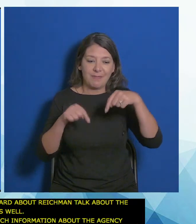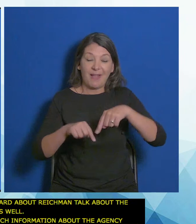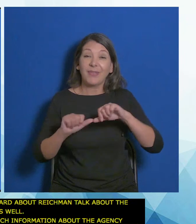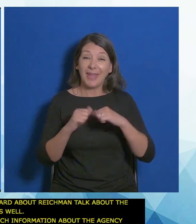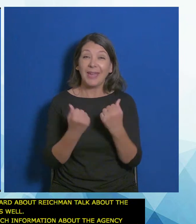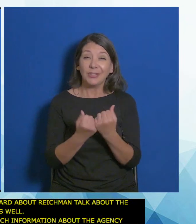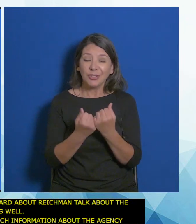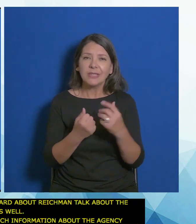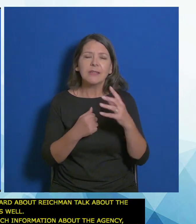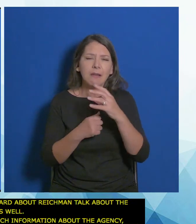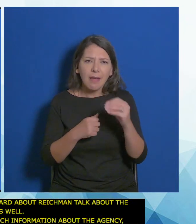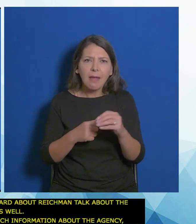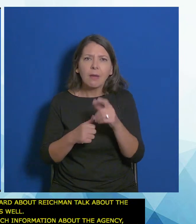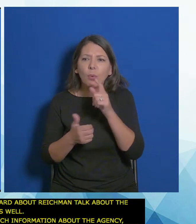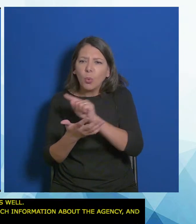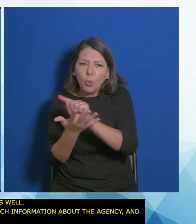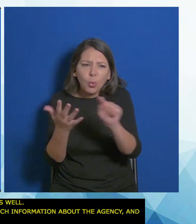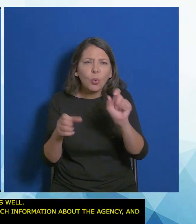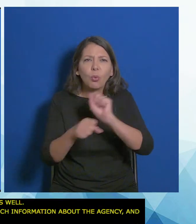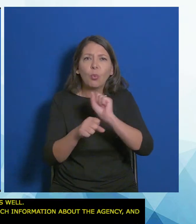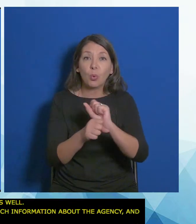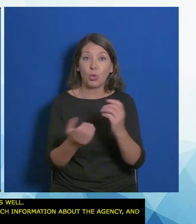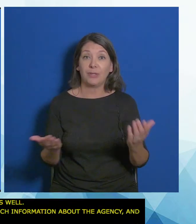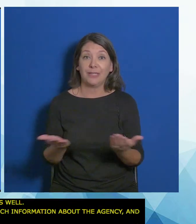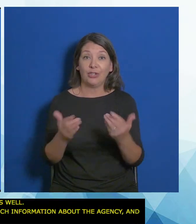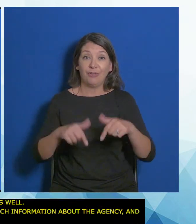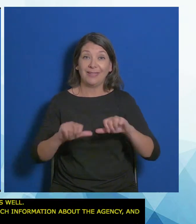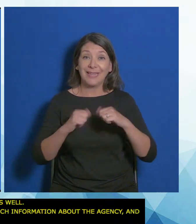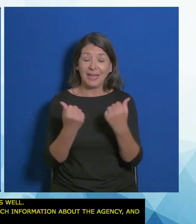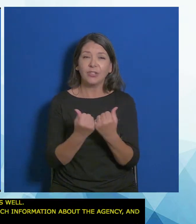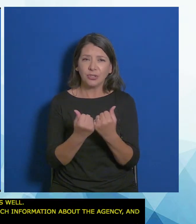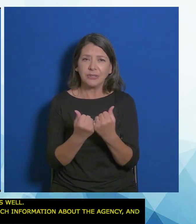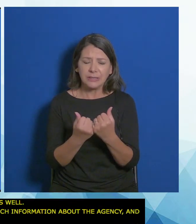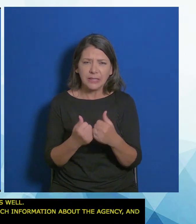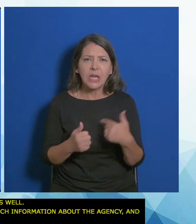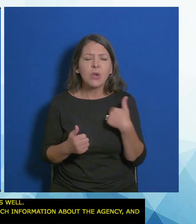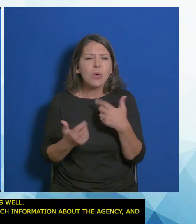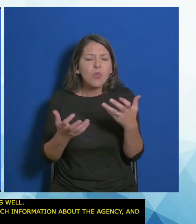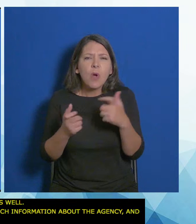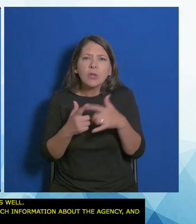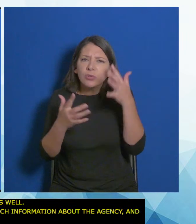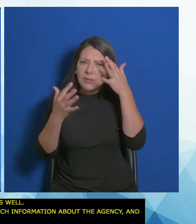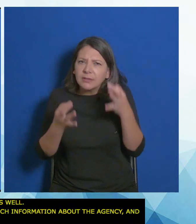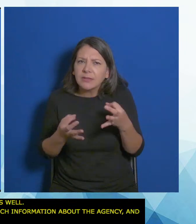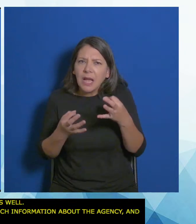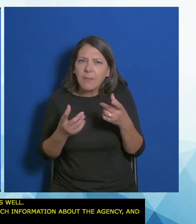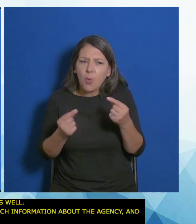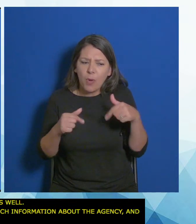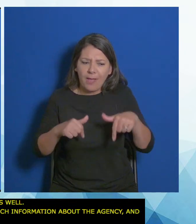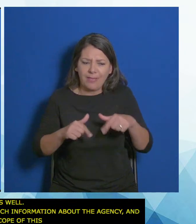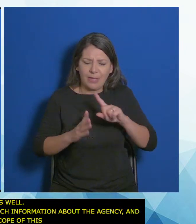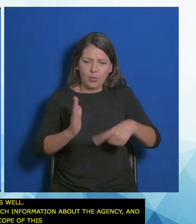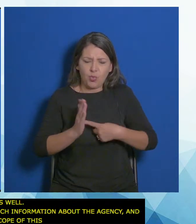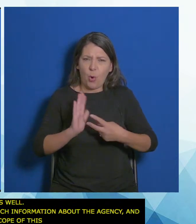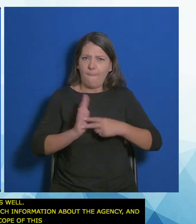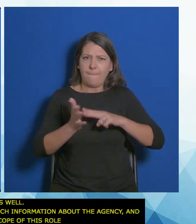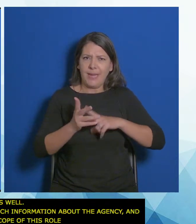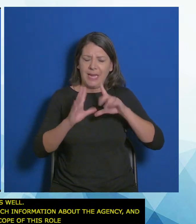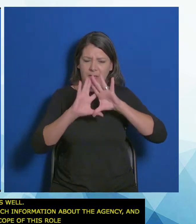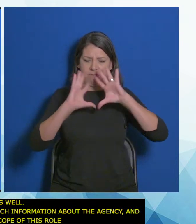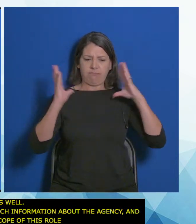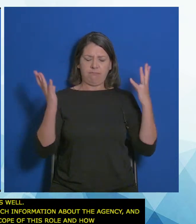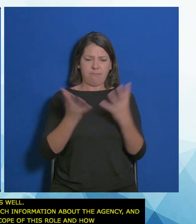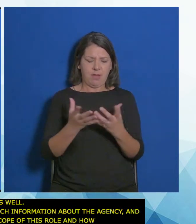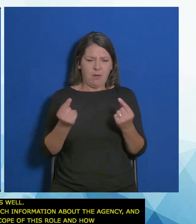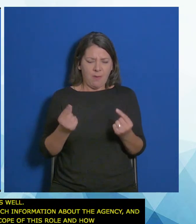and the people working in this agency to determine kind of the scope of this role and how I could be of